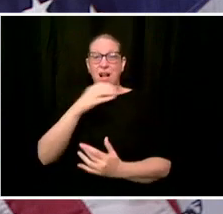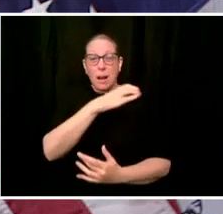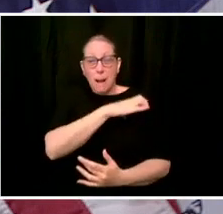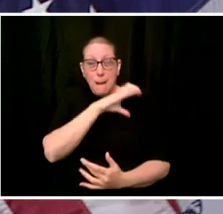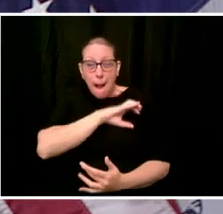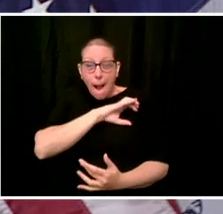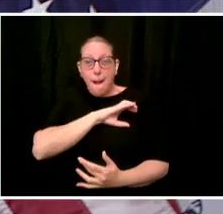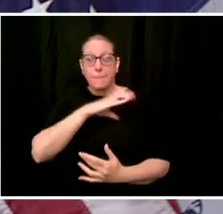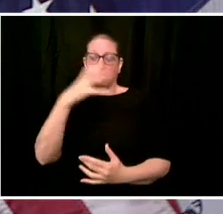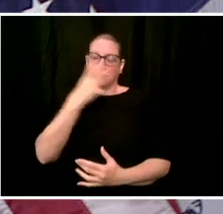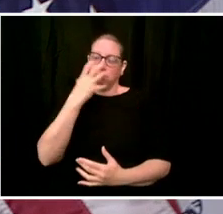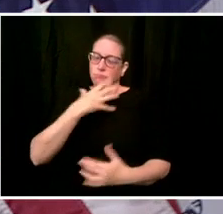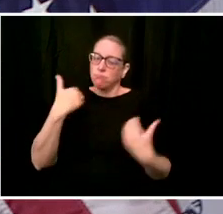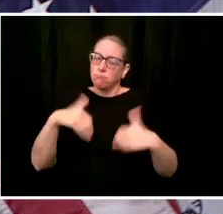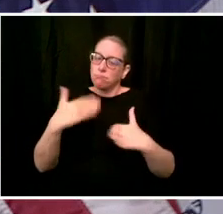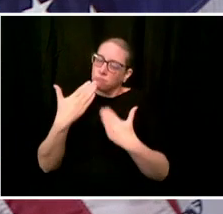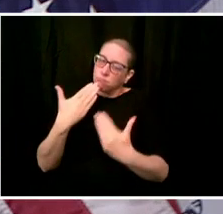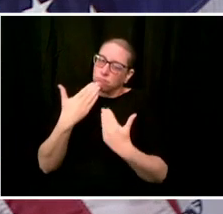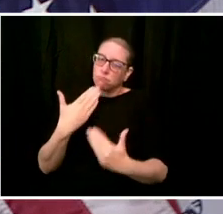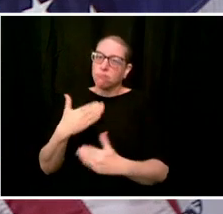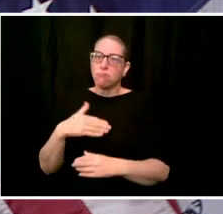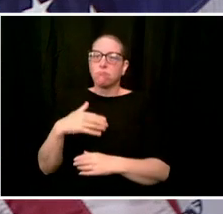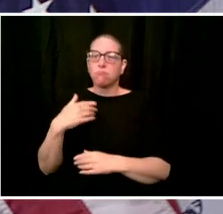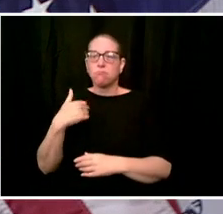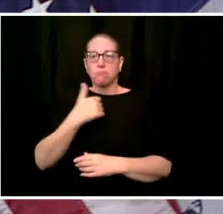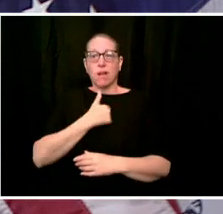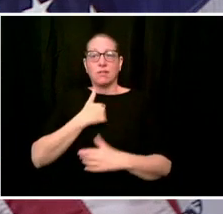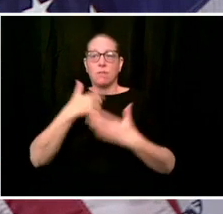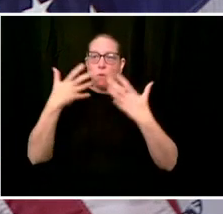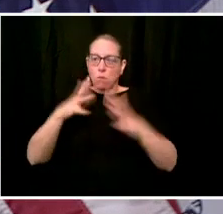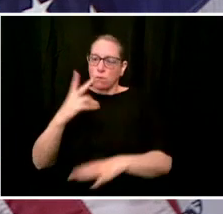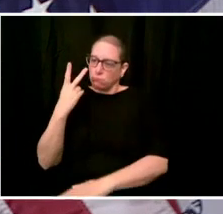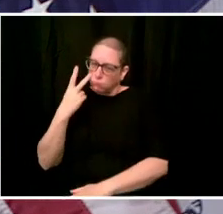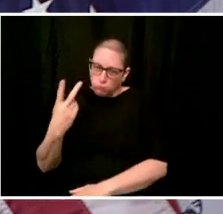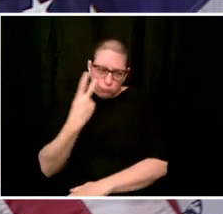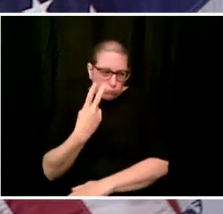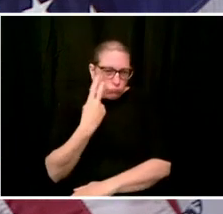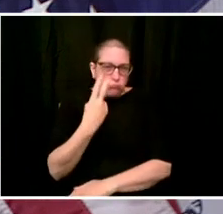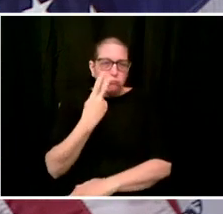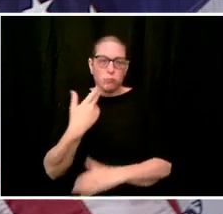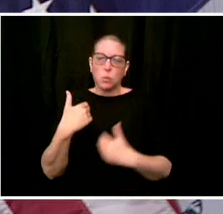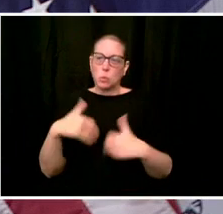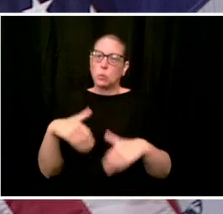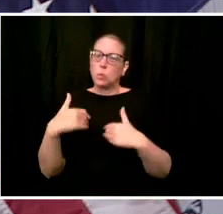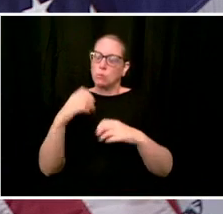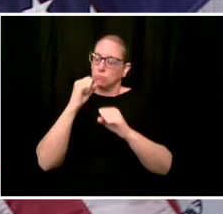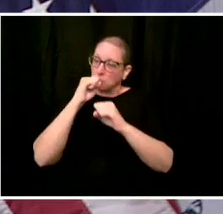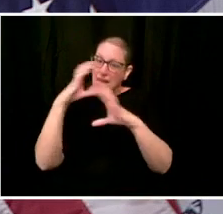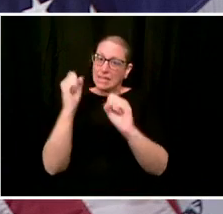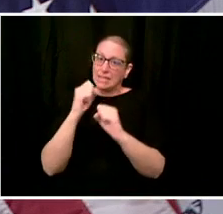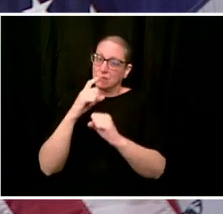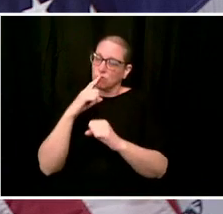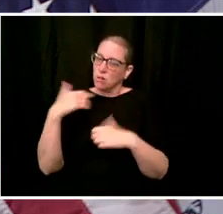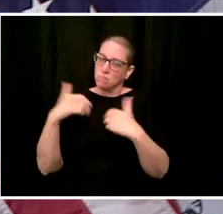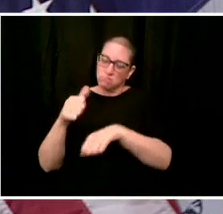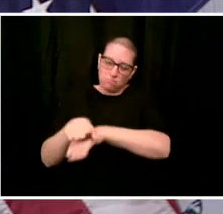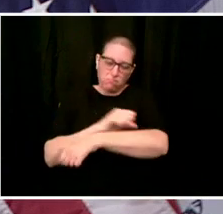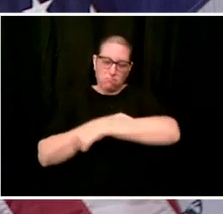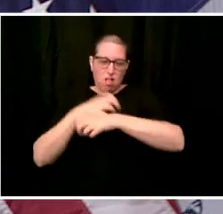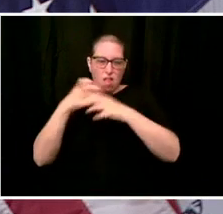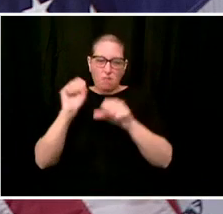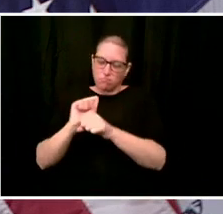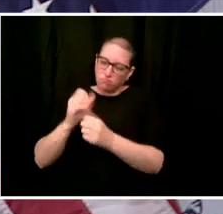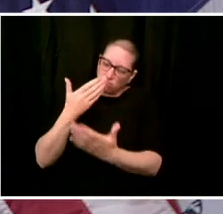really increases that they will stay in and get the help and support they need and turn a life around. So I really, really appreciate what you